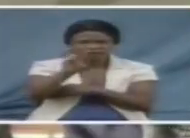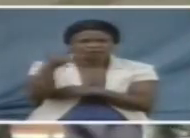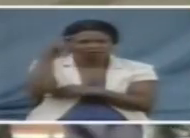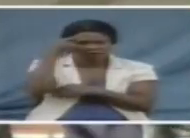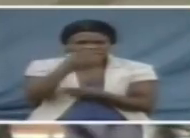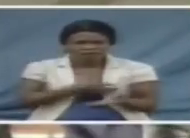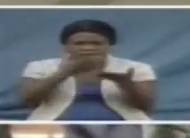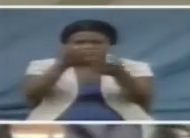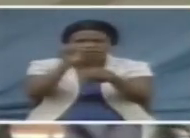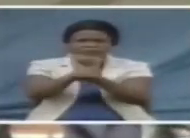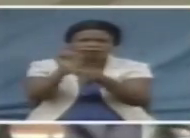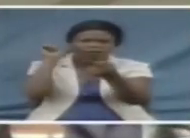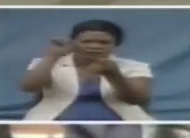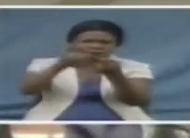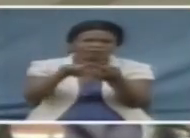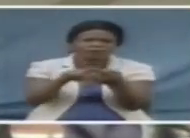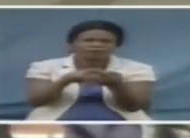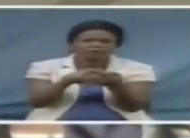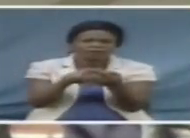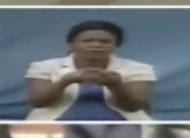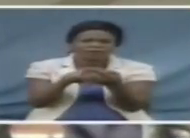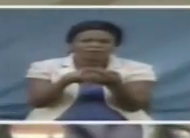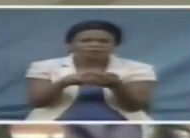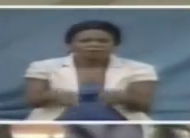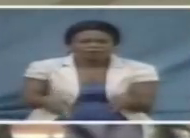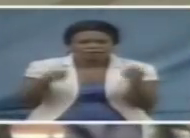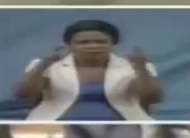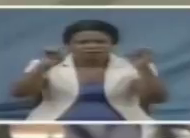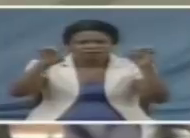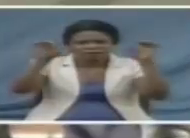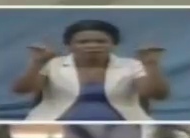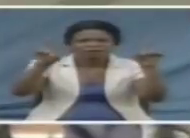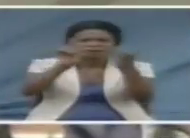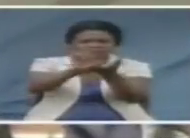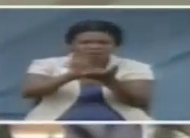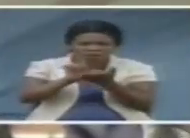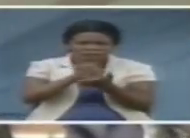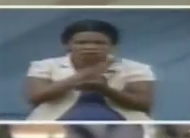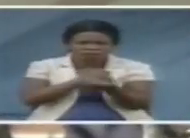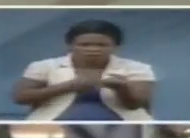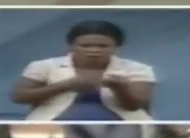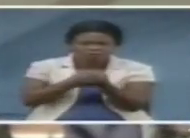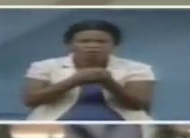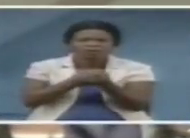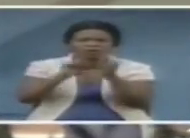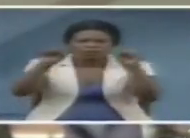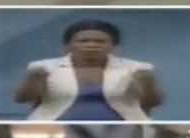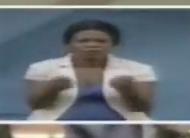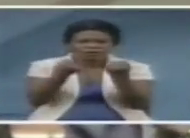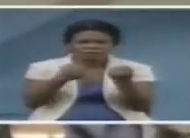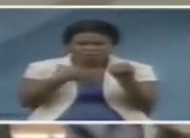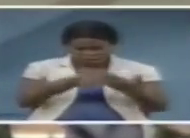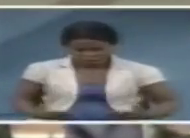in 2017, government committed to work towards the operationalization of higher education loan